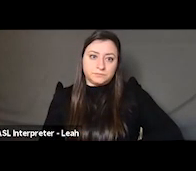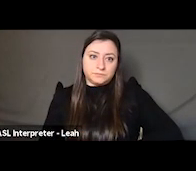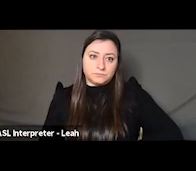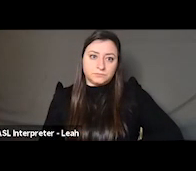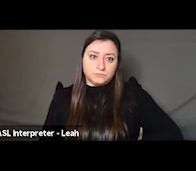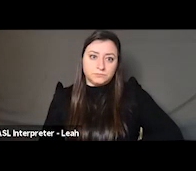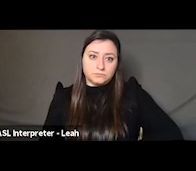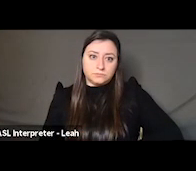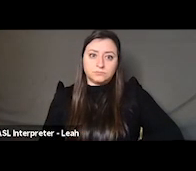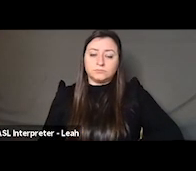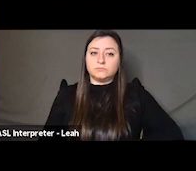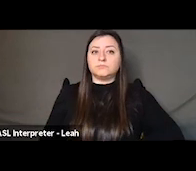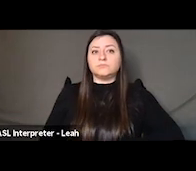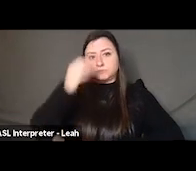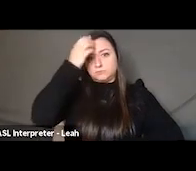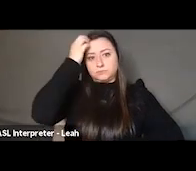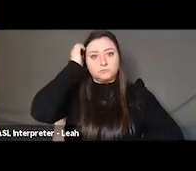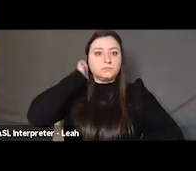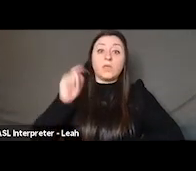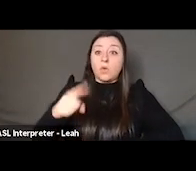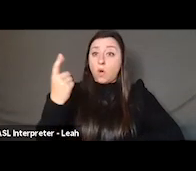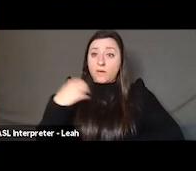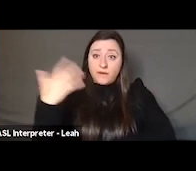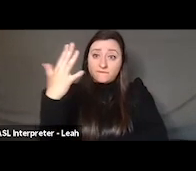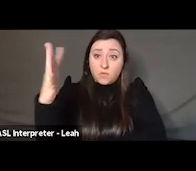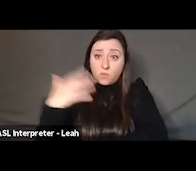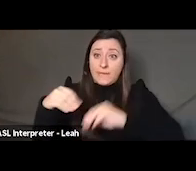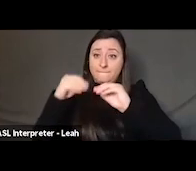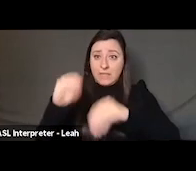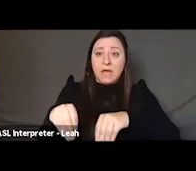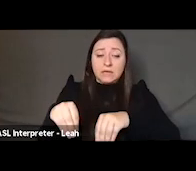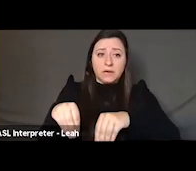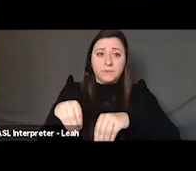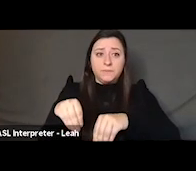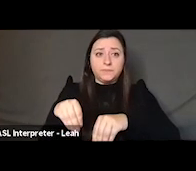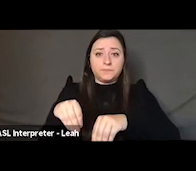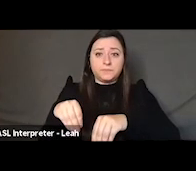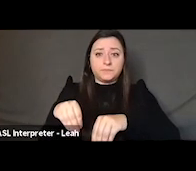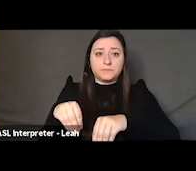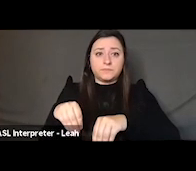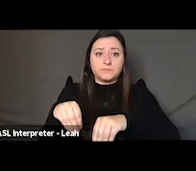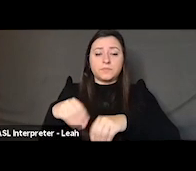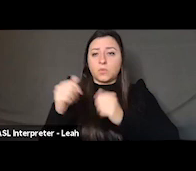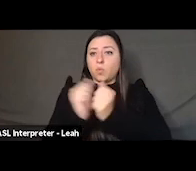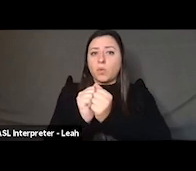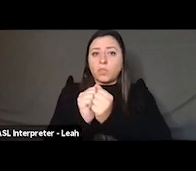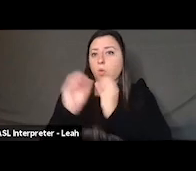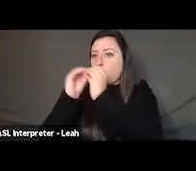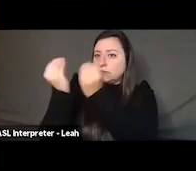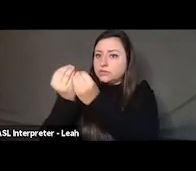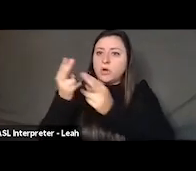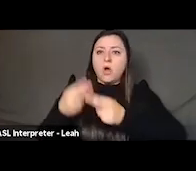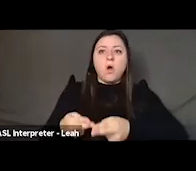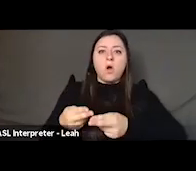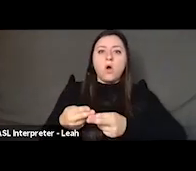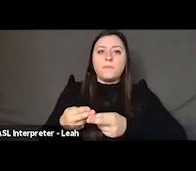this is one of our forests that we planted in along with an organization called Let's Play Initiative.